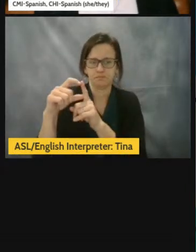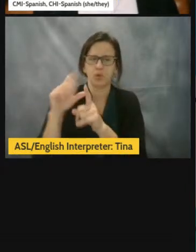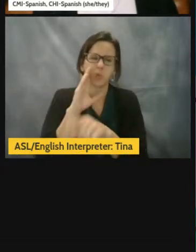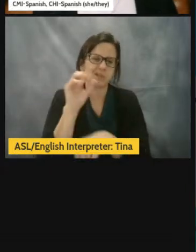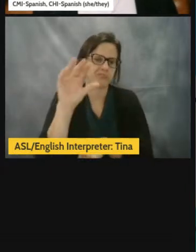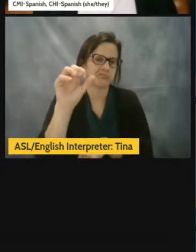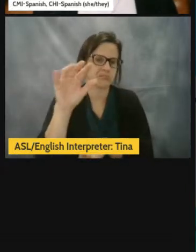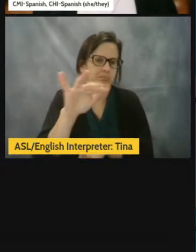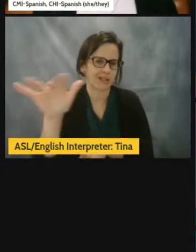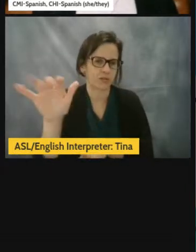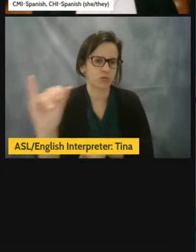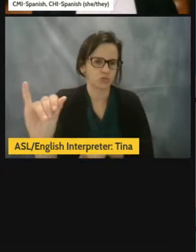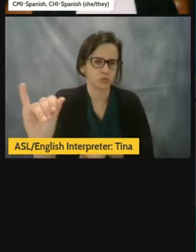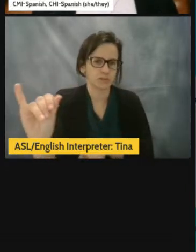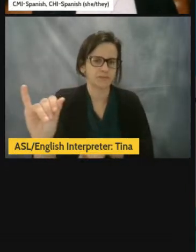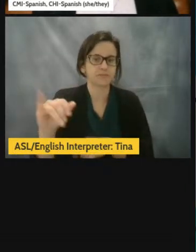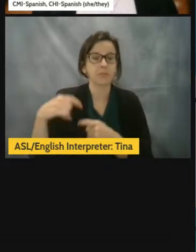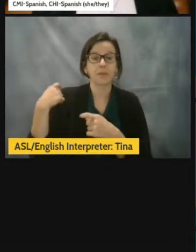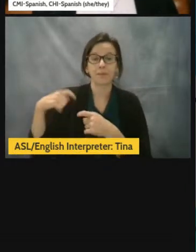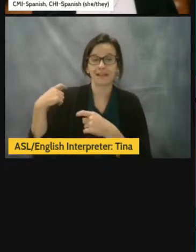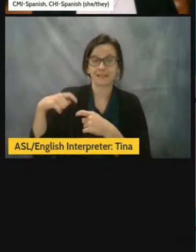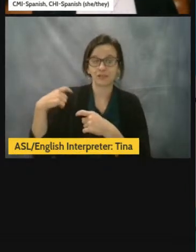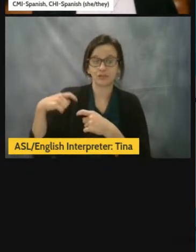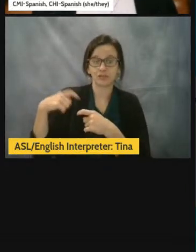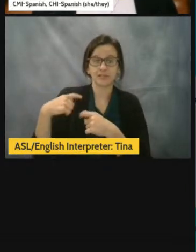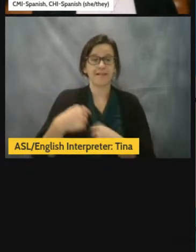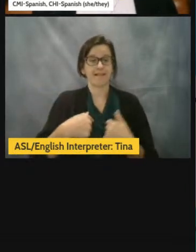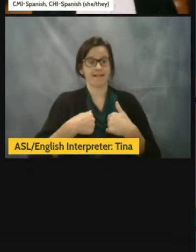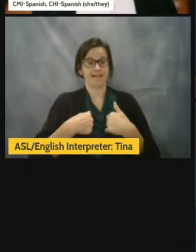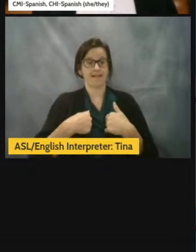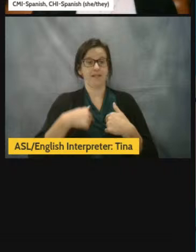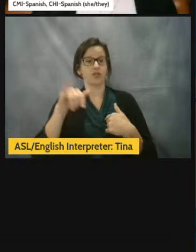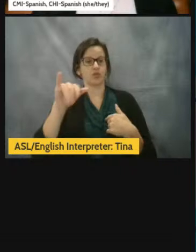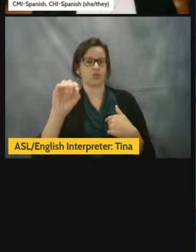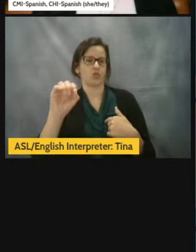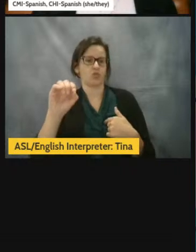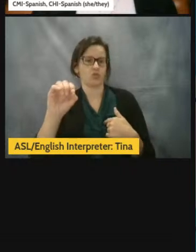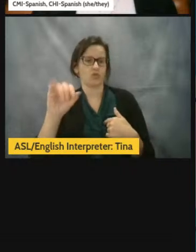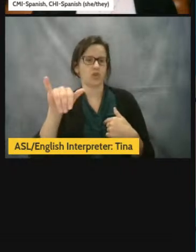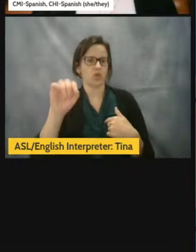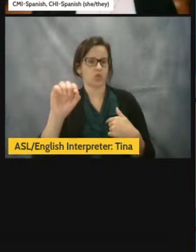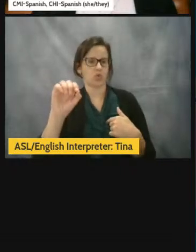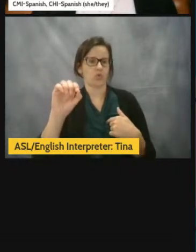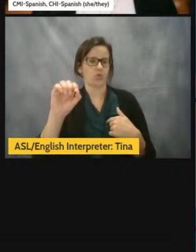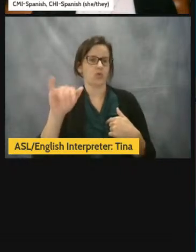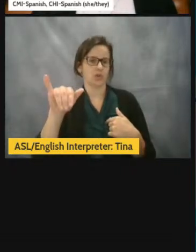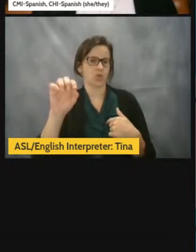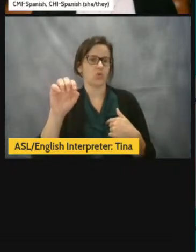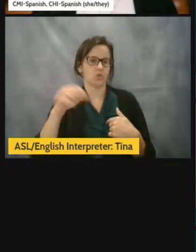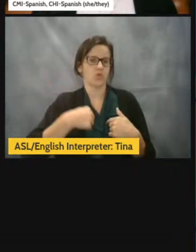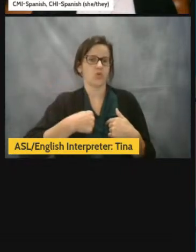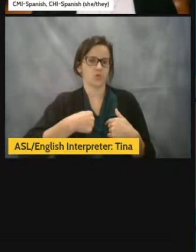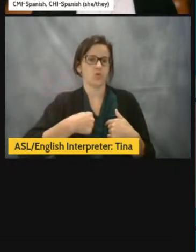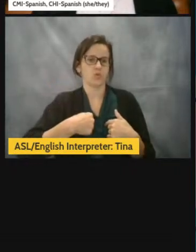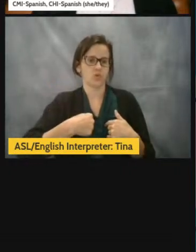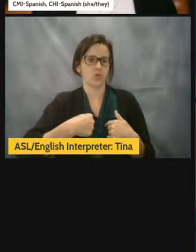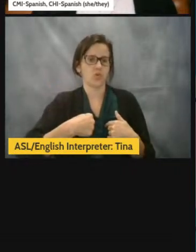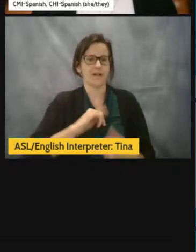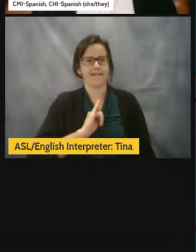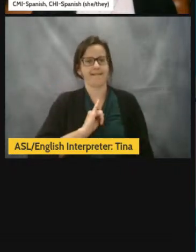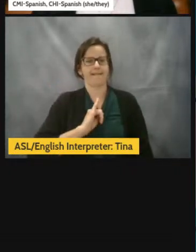So in Spanish, I is yo, Y-O. So this is